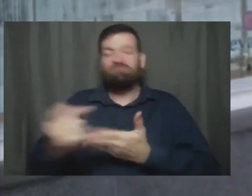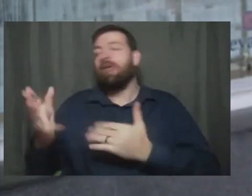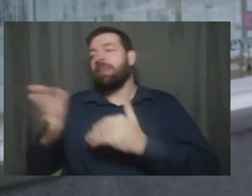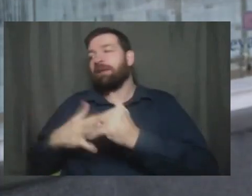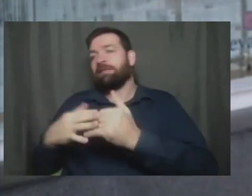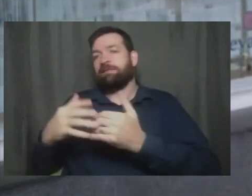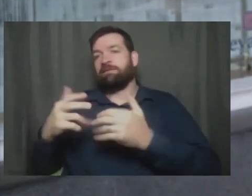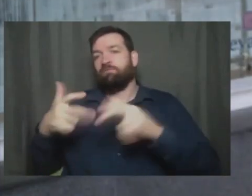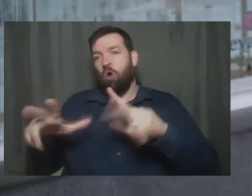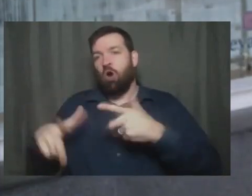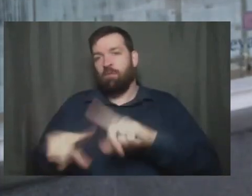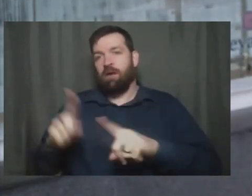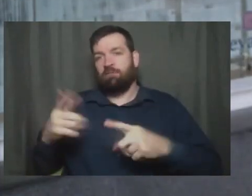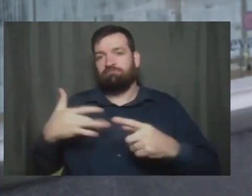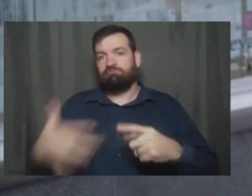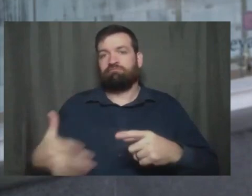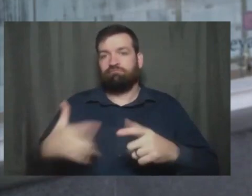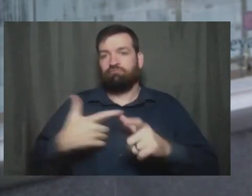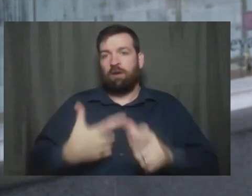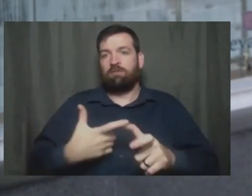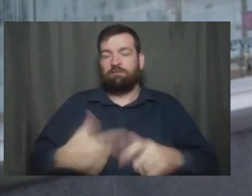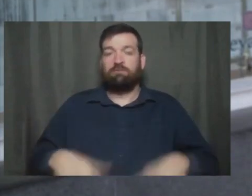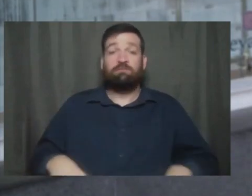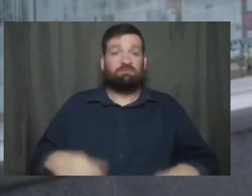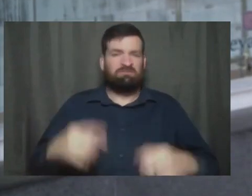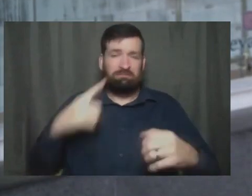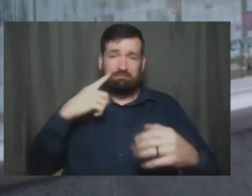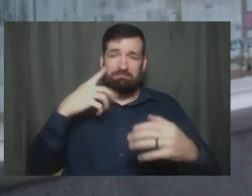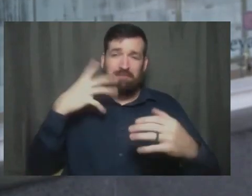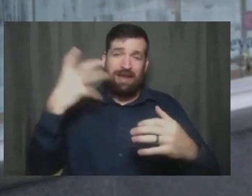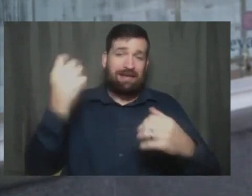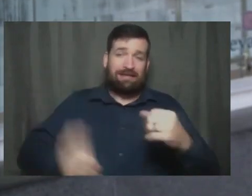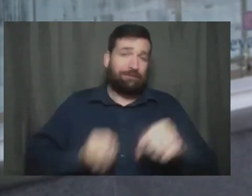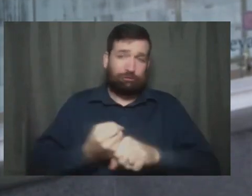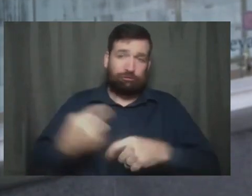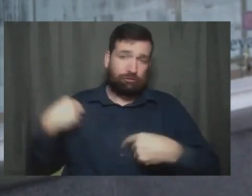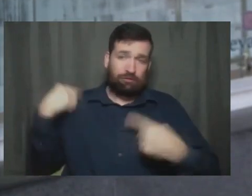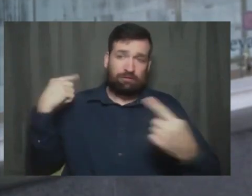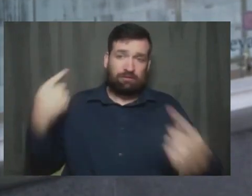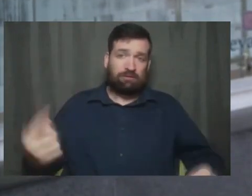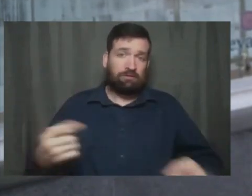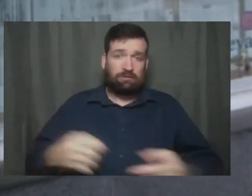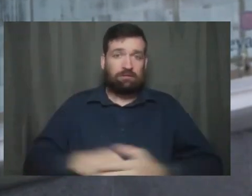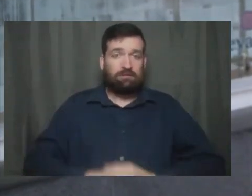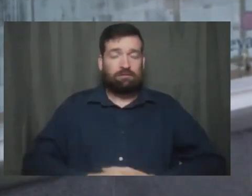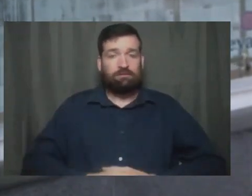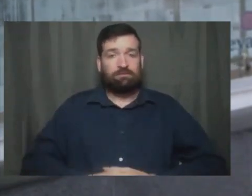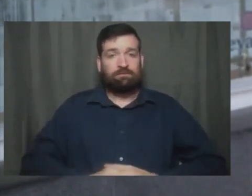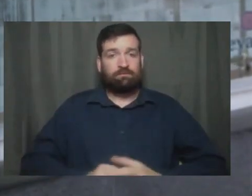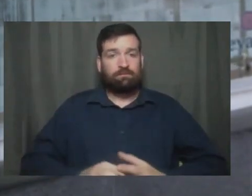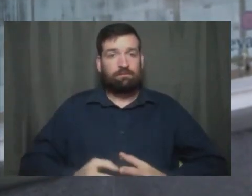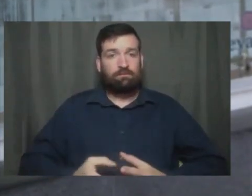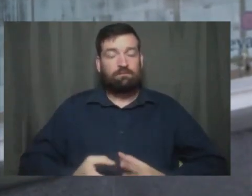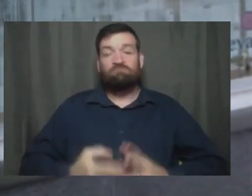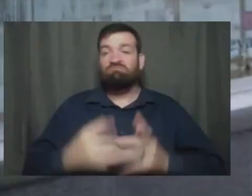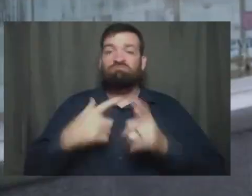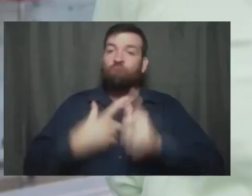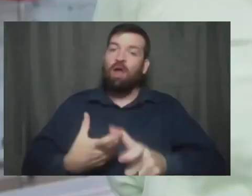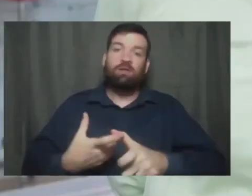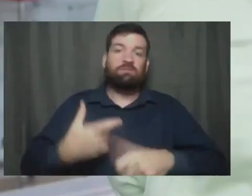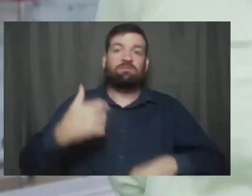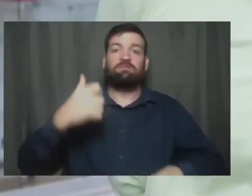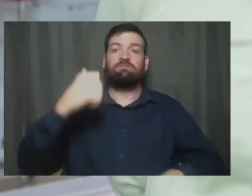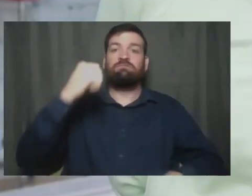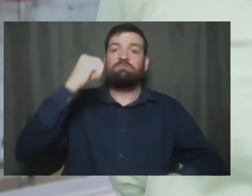run. And we've been doing it for many years. I think we run every day now.